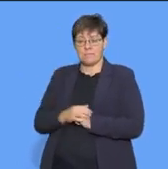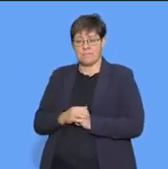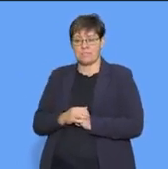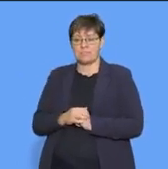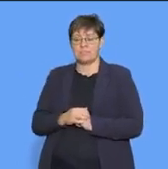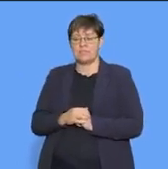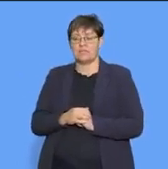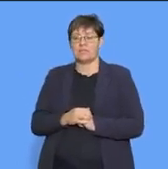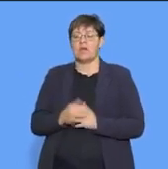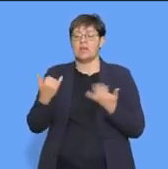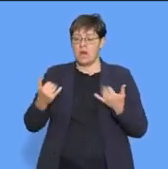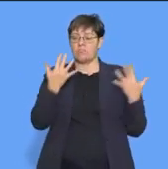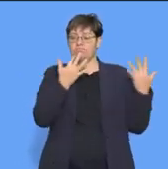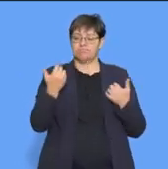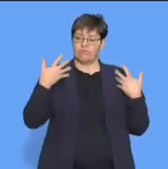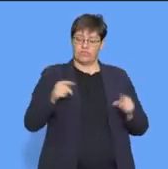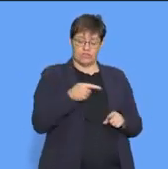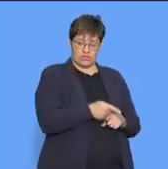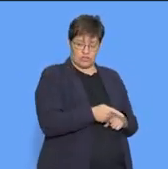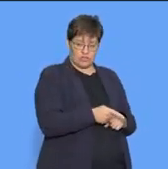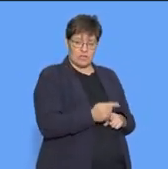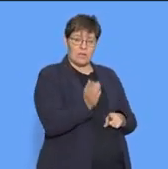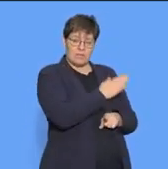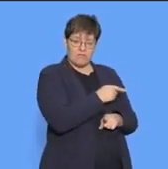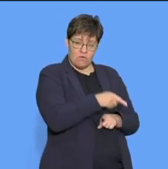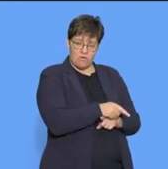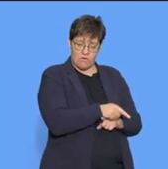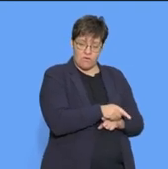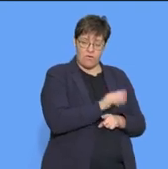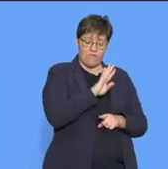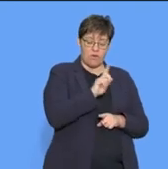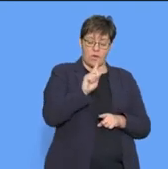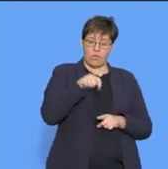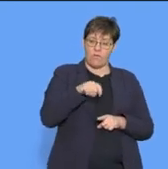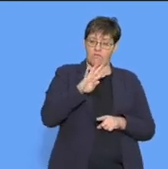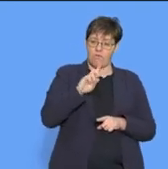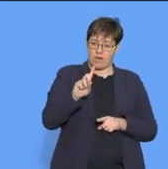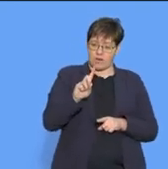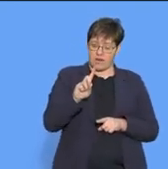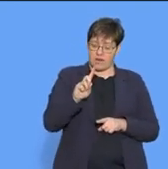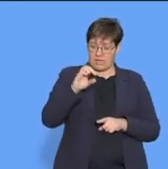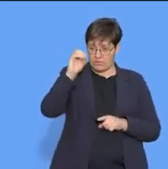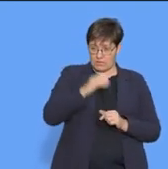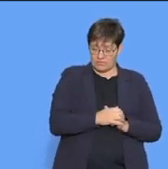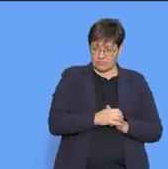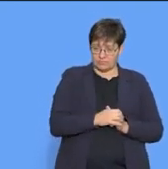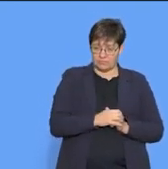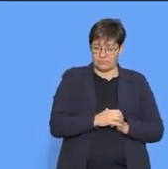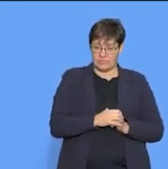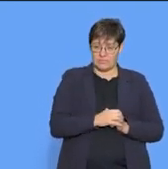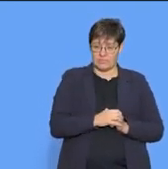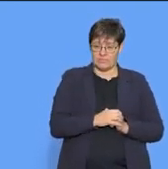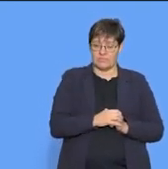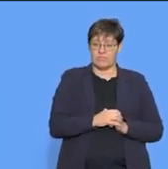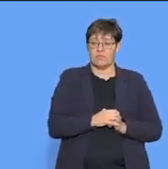right angle triangle here, we've already calculated in the previous slide, let's just remind ourselves quickly, that B2